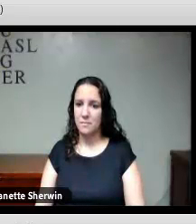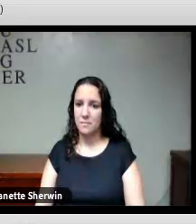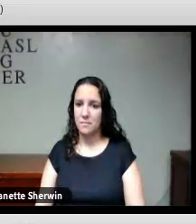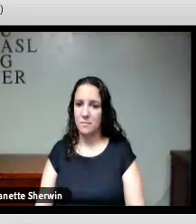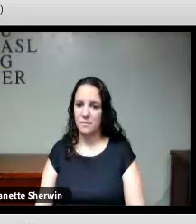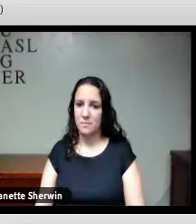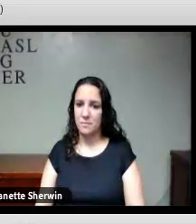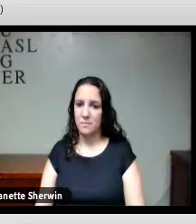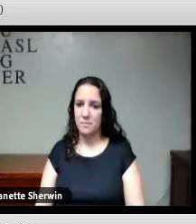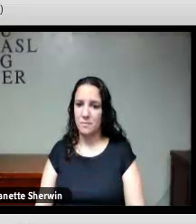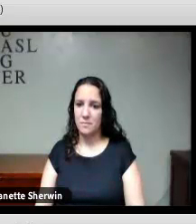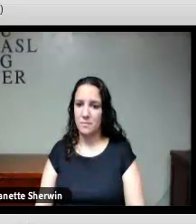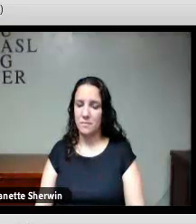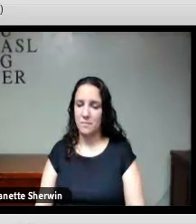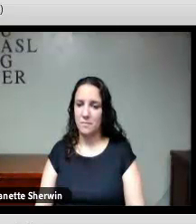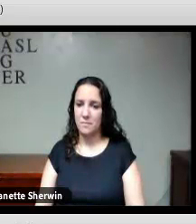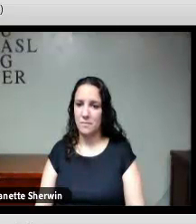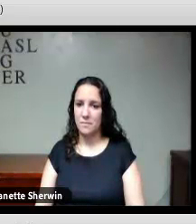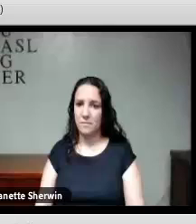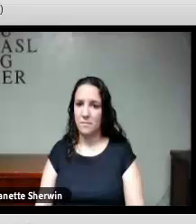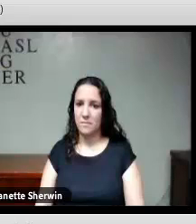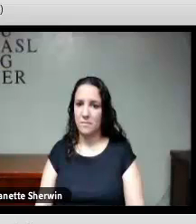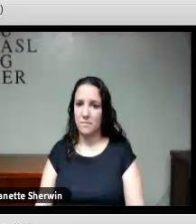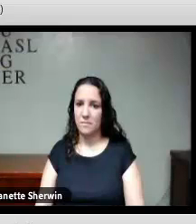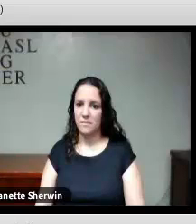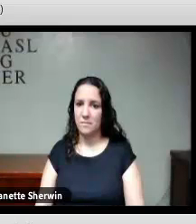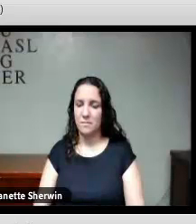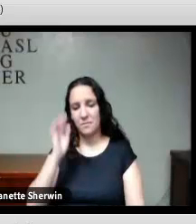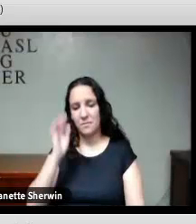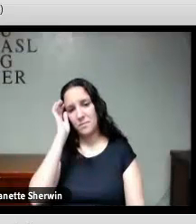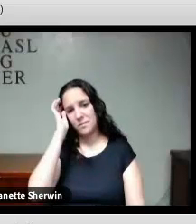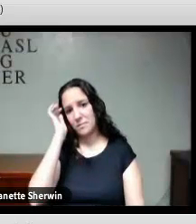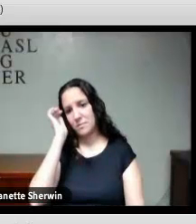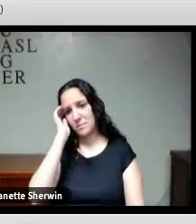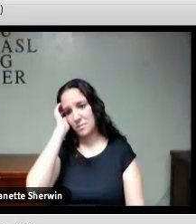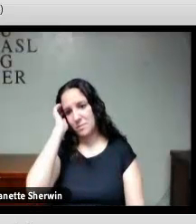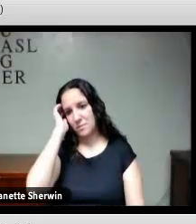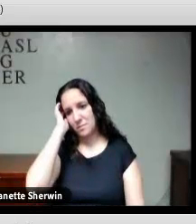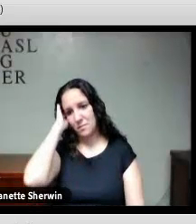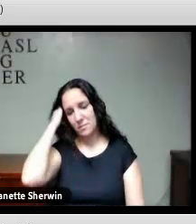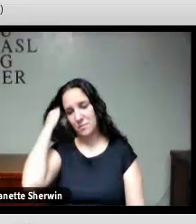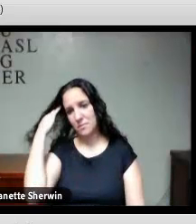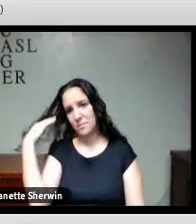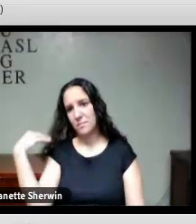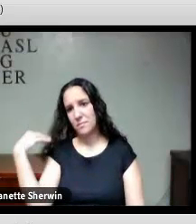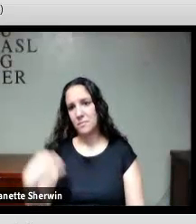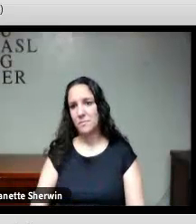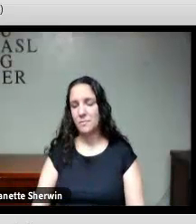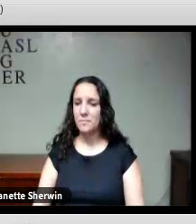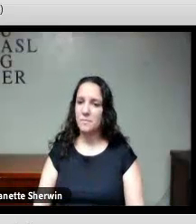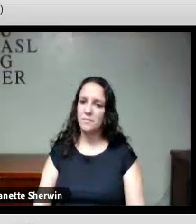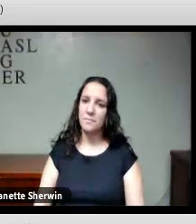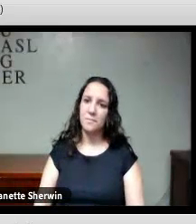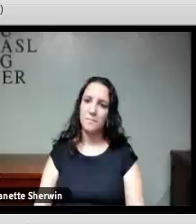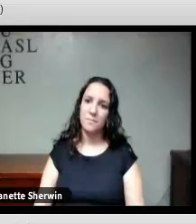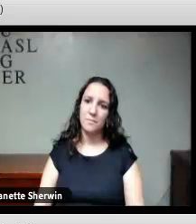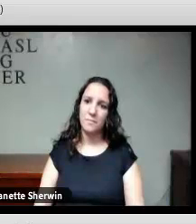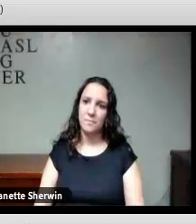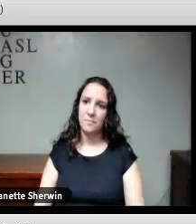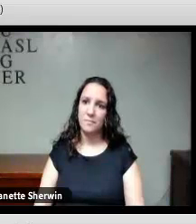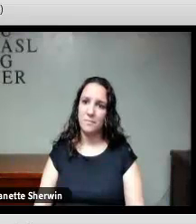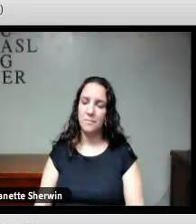I'm hearing from more and more library folks across the state and sometimes out of state where they are concerned that